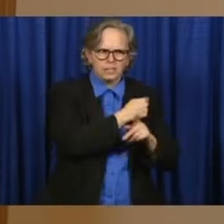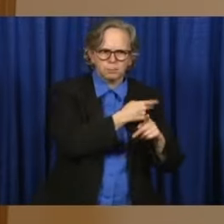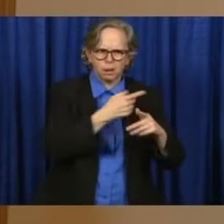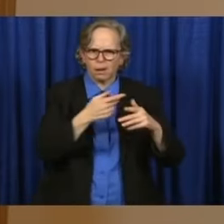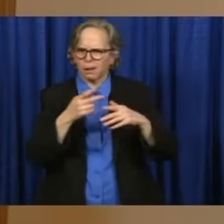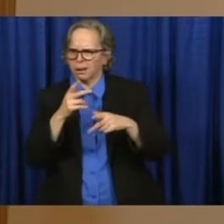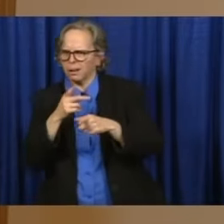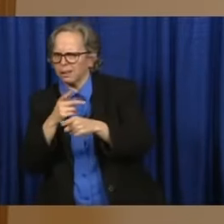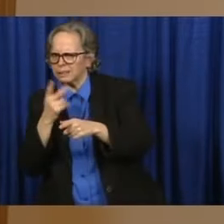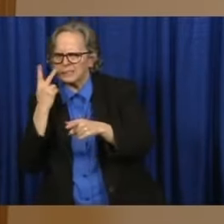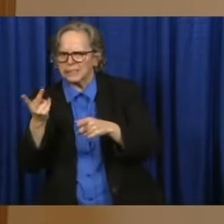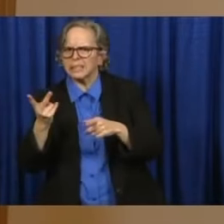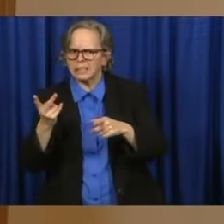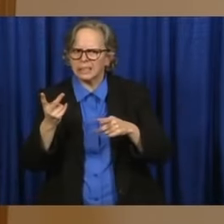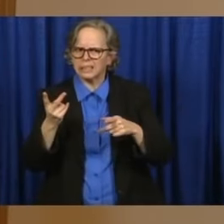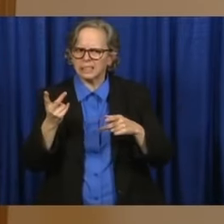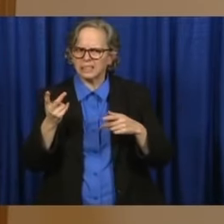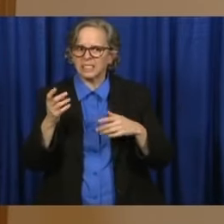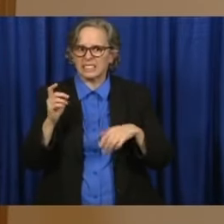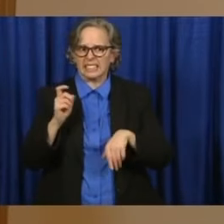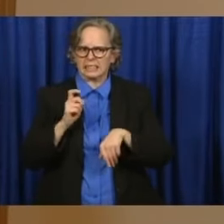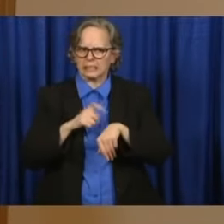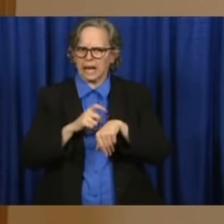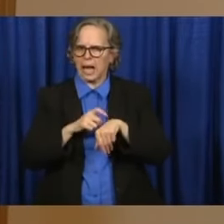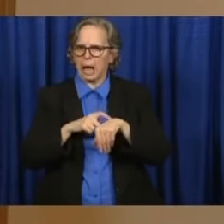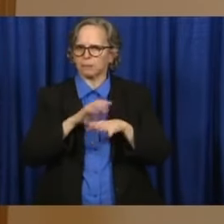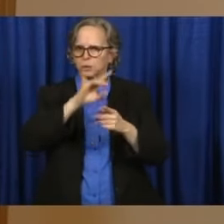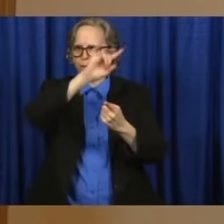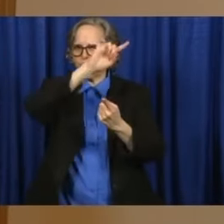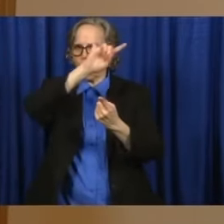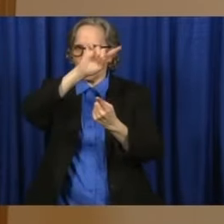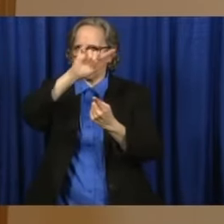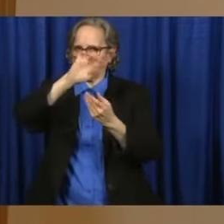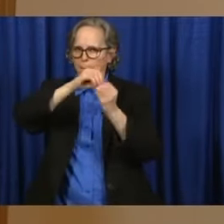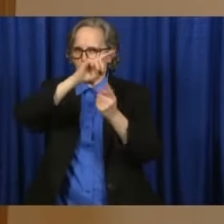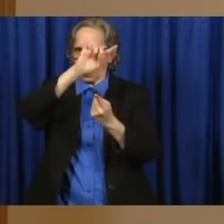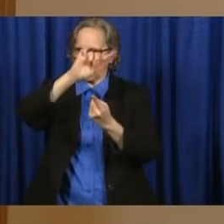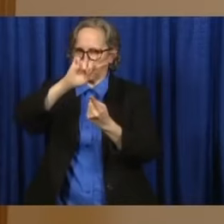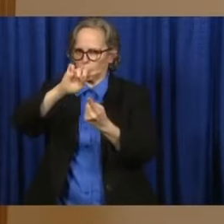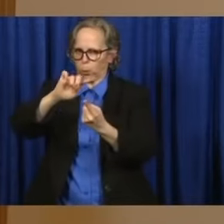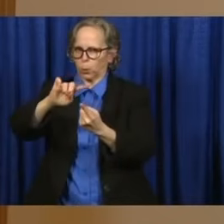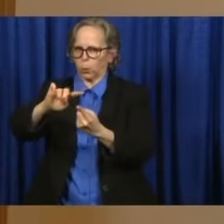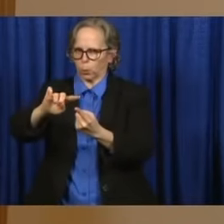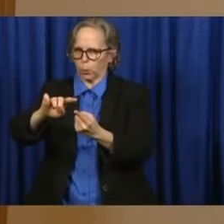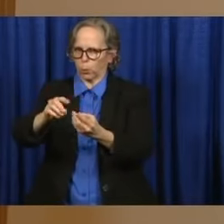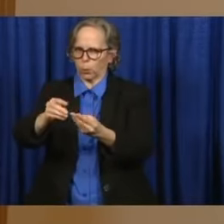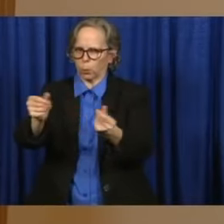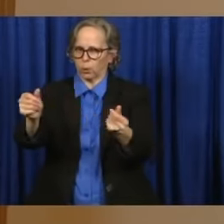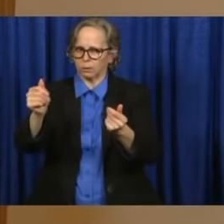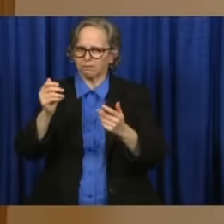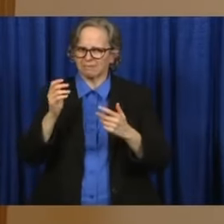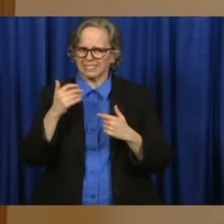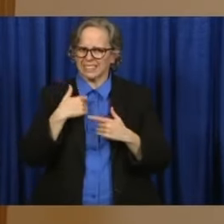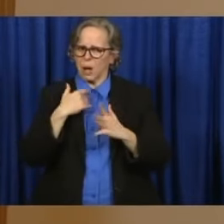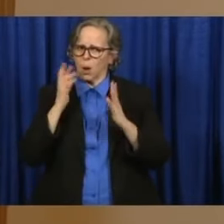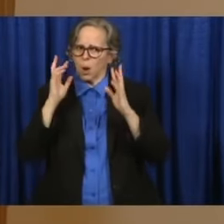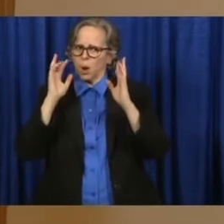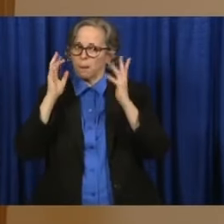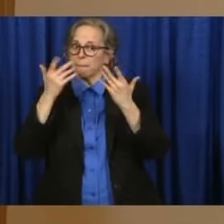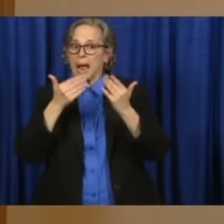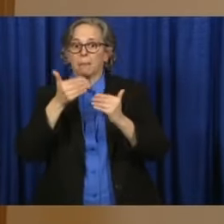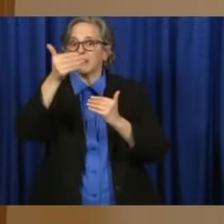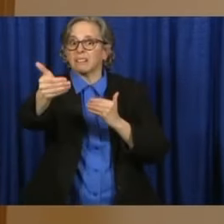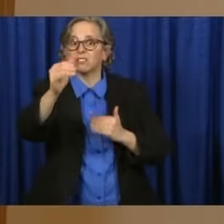this curve takes a while, and it's spreading out. So that takes us well into the time of June.